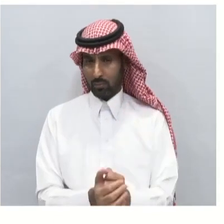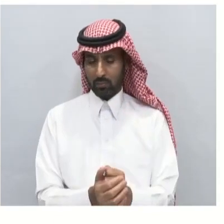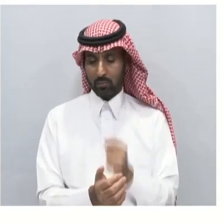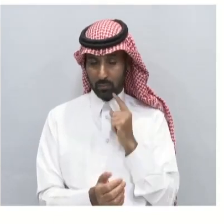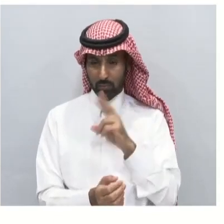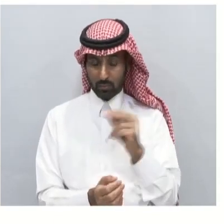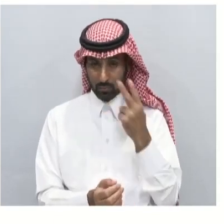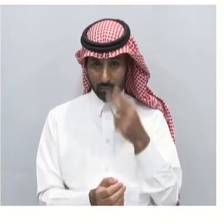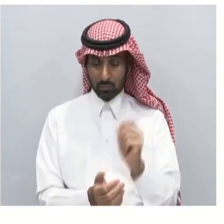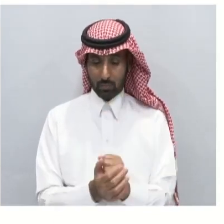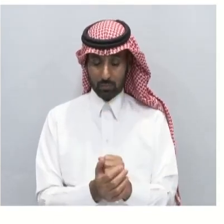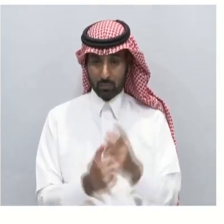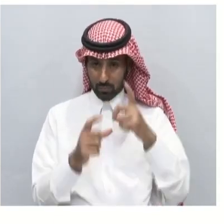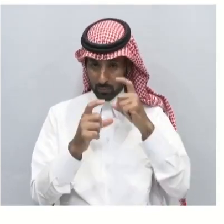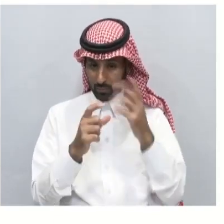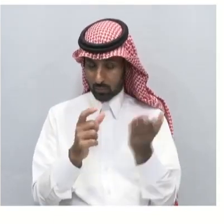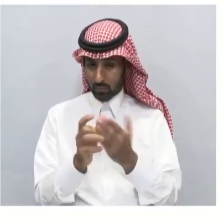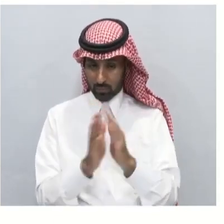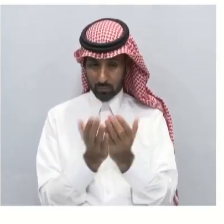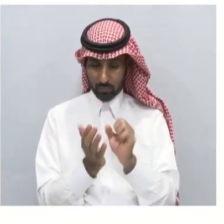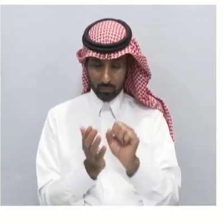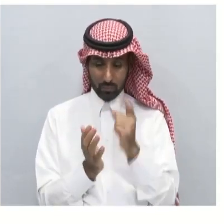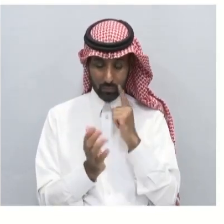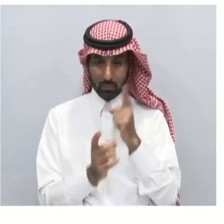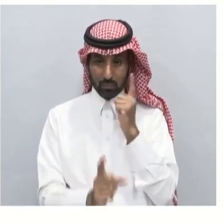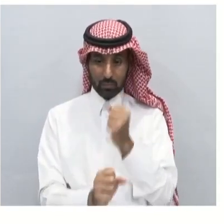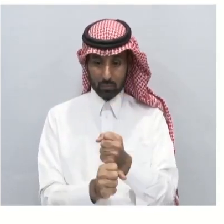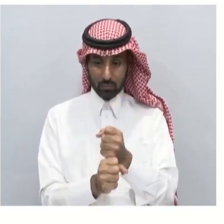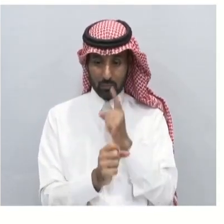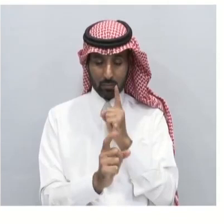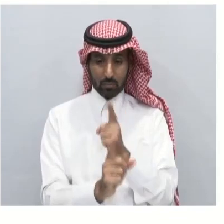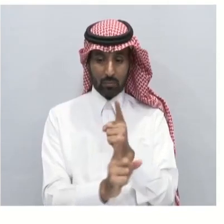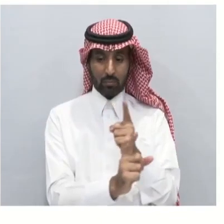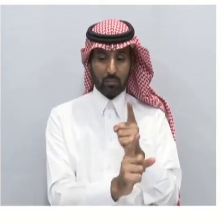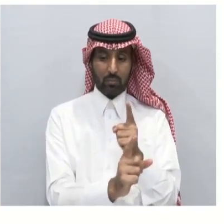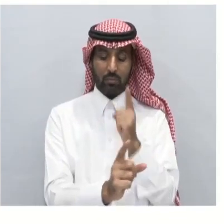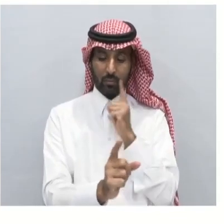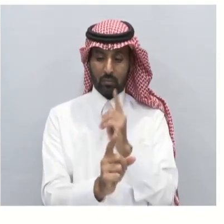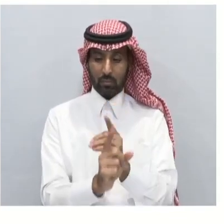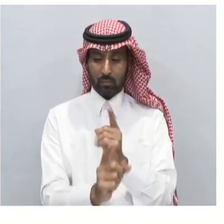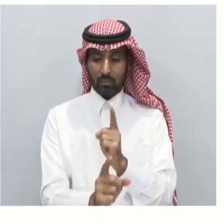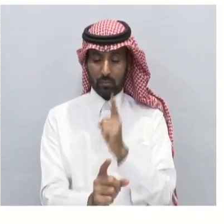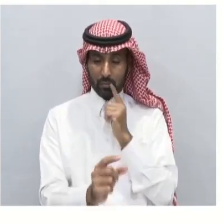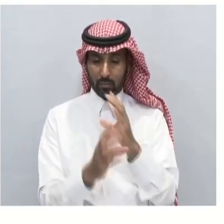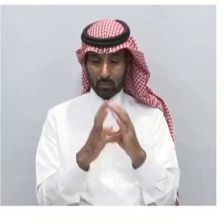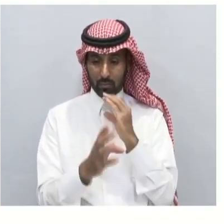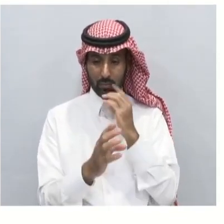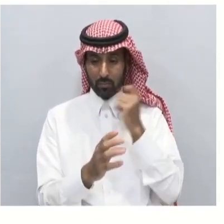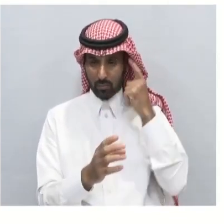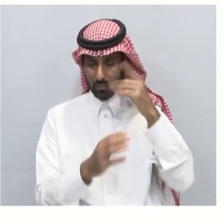the example here, we can see it in our book. Standing in line to catch a bus is